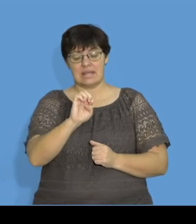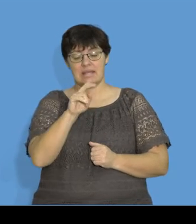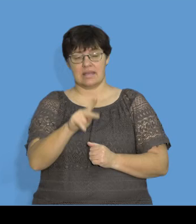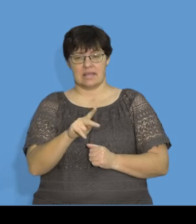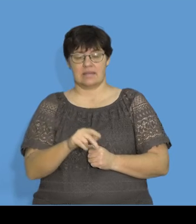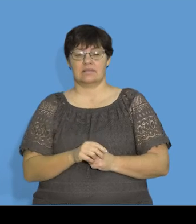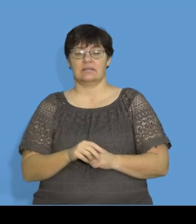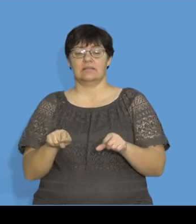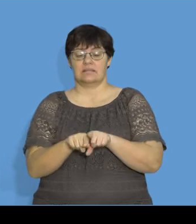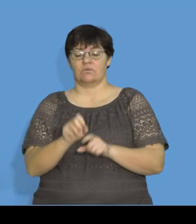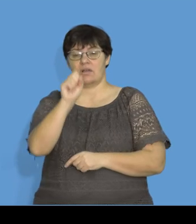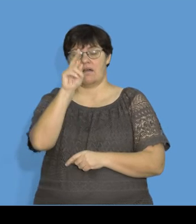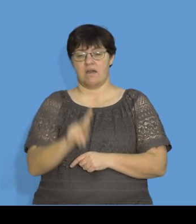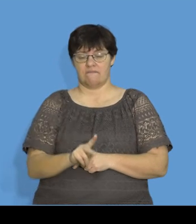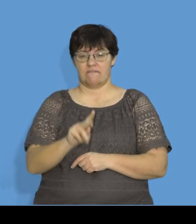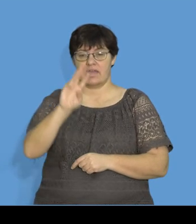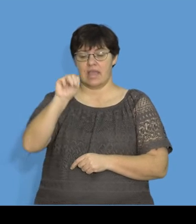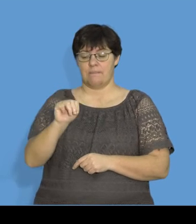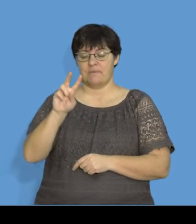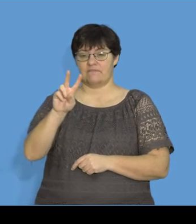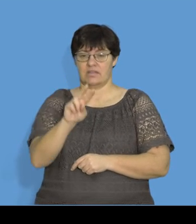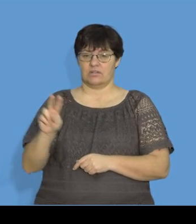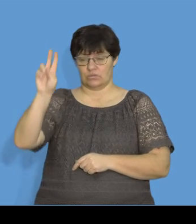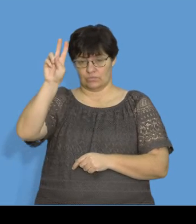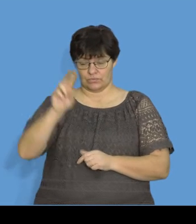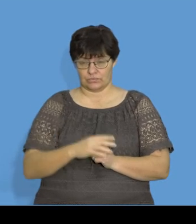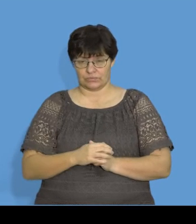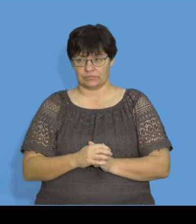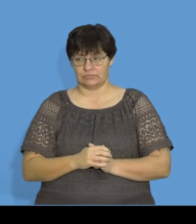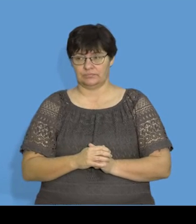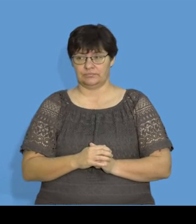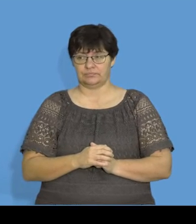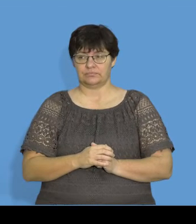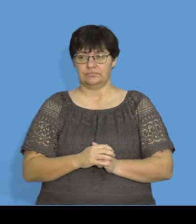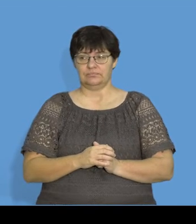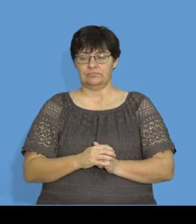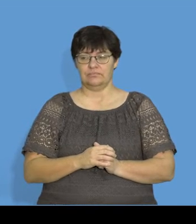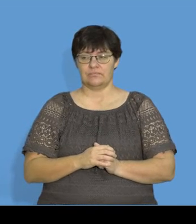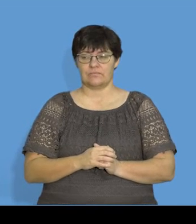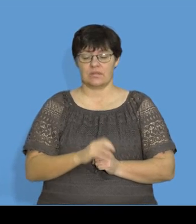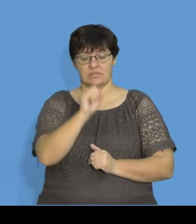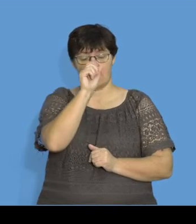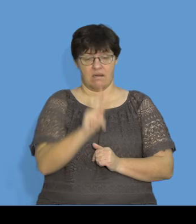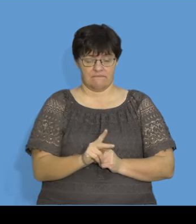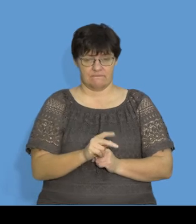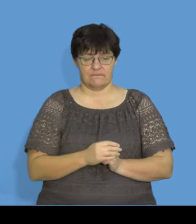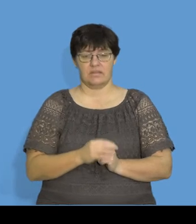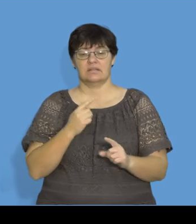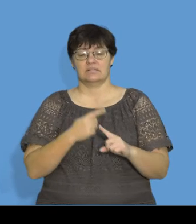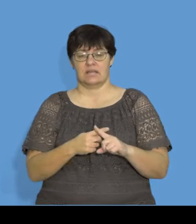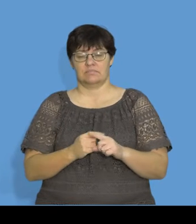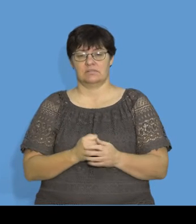So EK is a half mass times velocity squared. So it's